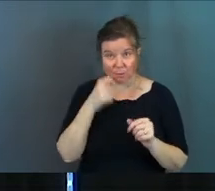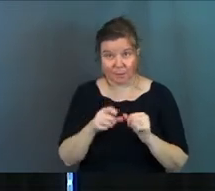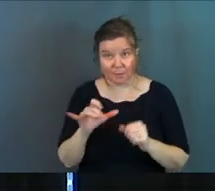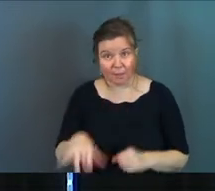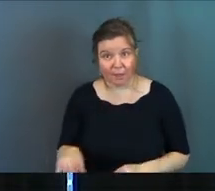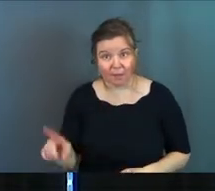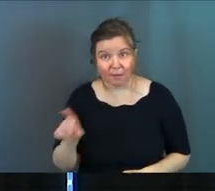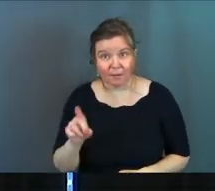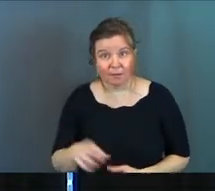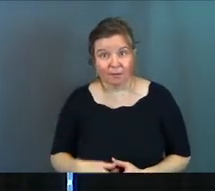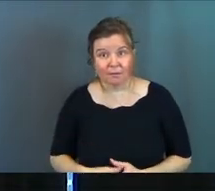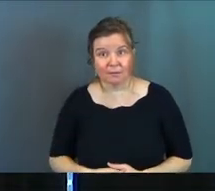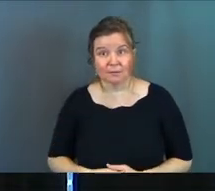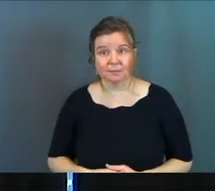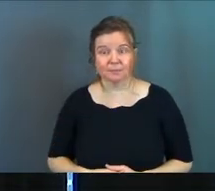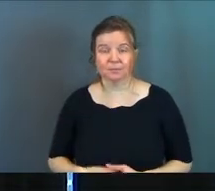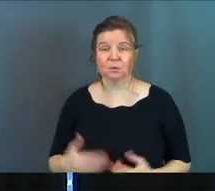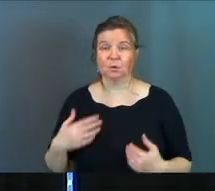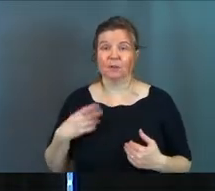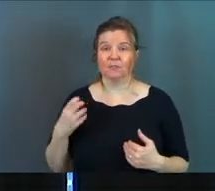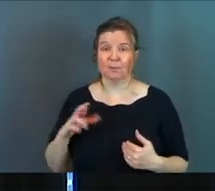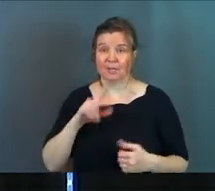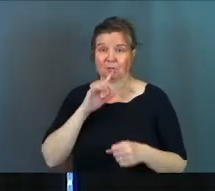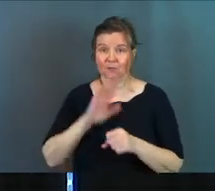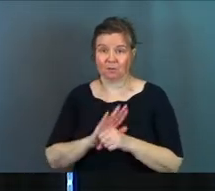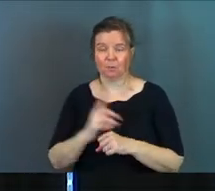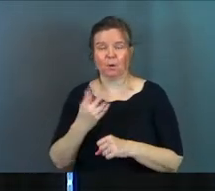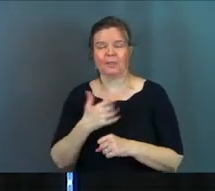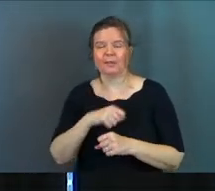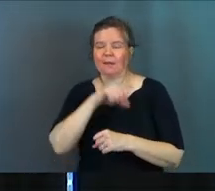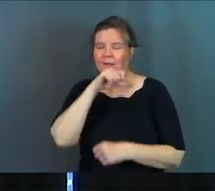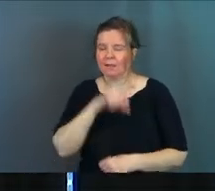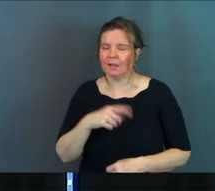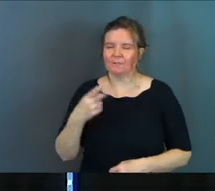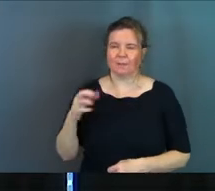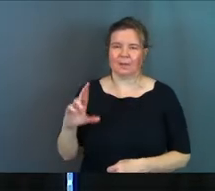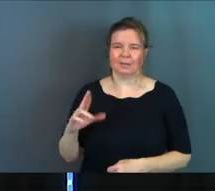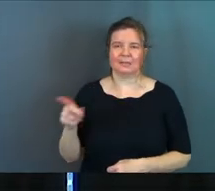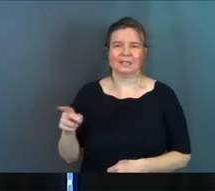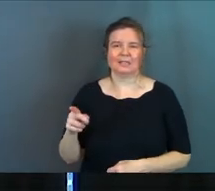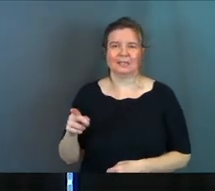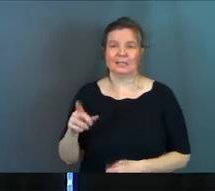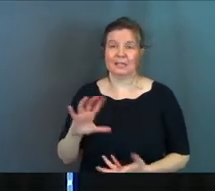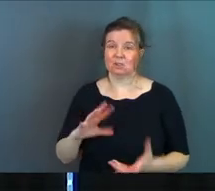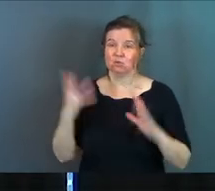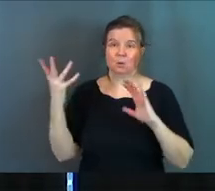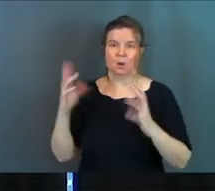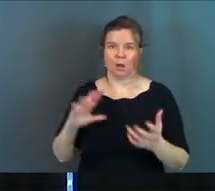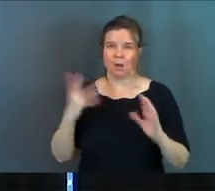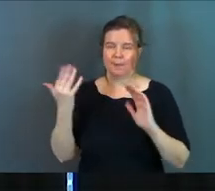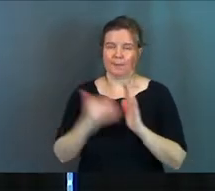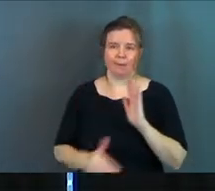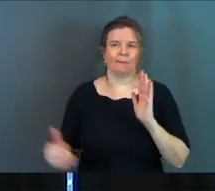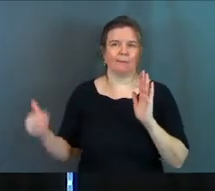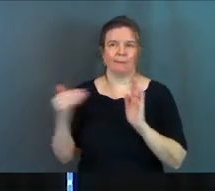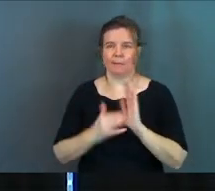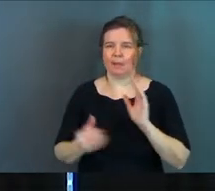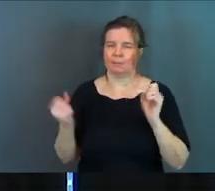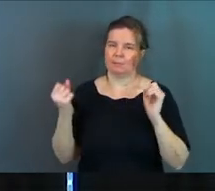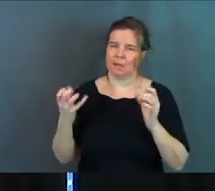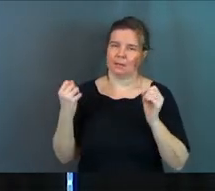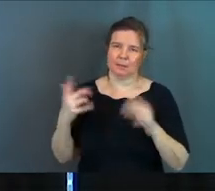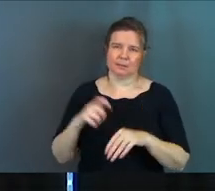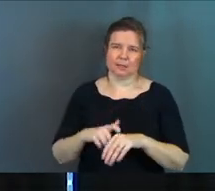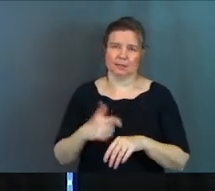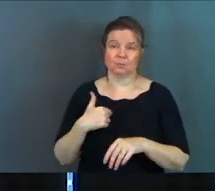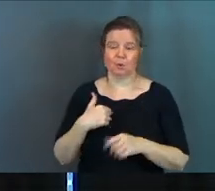that? You got Peter affirming that. One of the things I love about Peter is he screwed up more than anybody else in the entire New